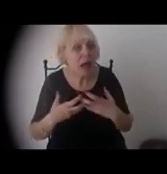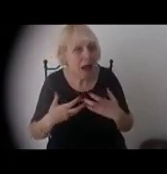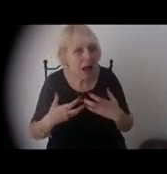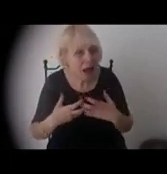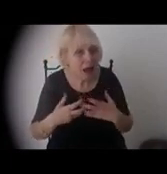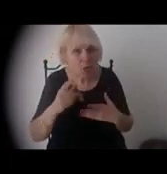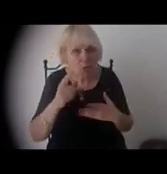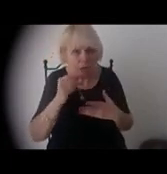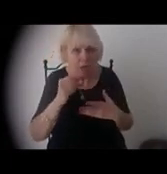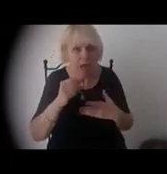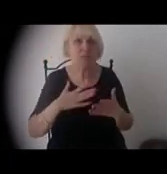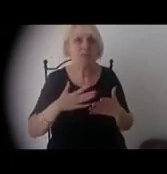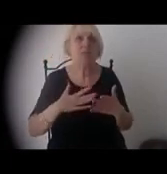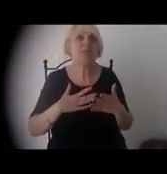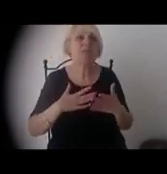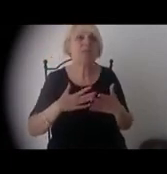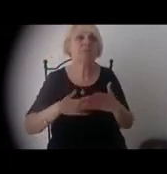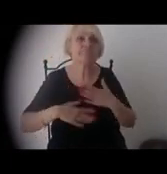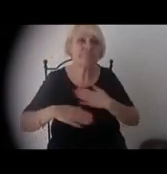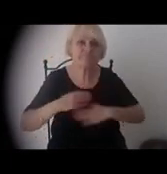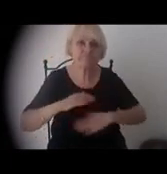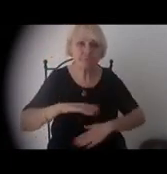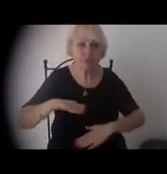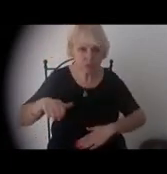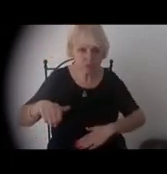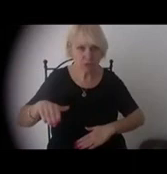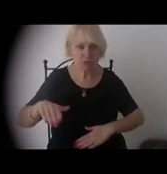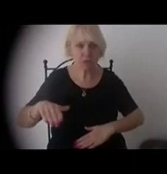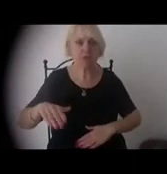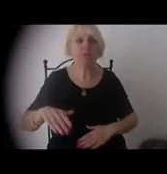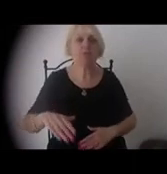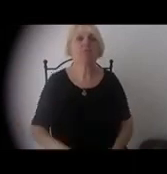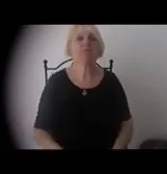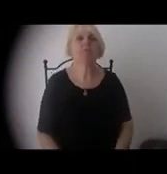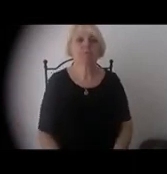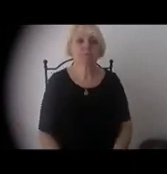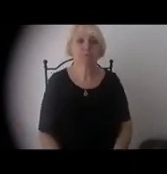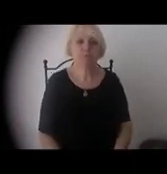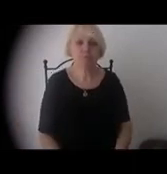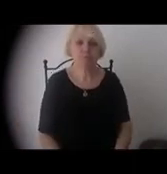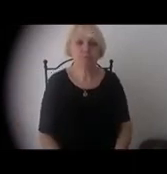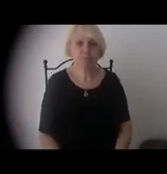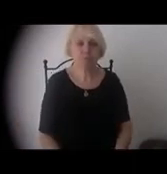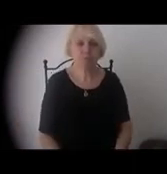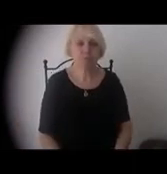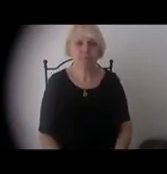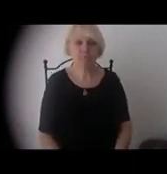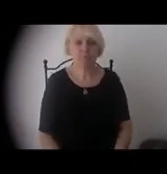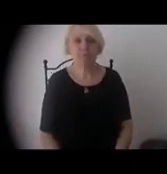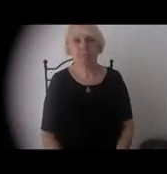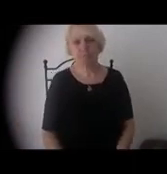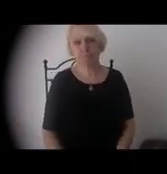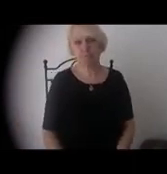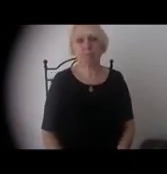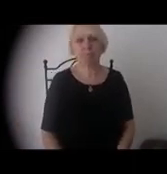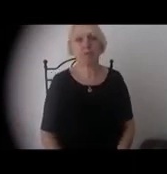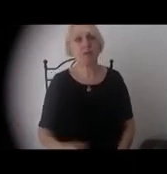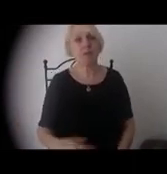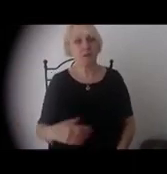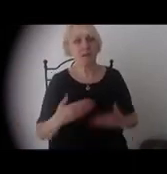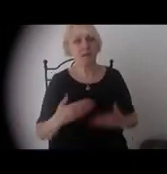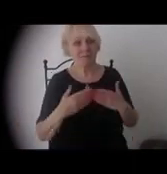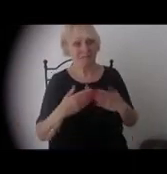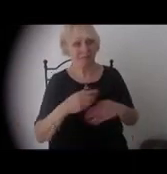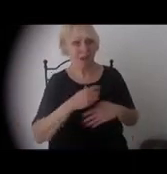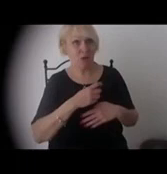those worries about health. But I would say as well, I guess our lives have shrunk, and when we have an anxiety like that, our lives become very,